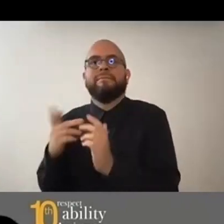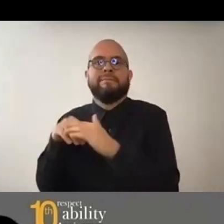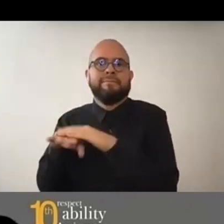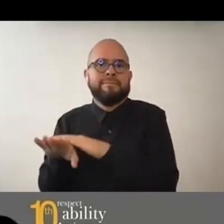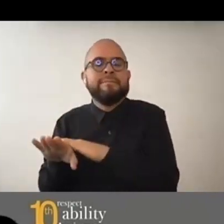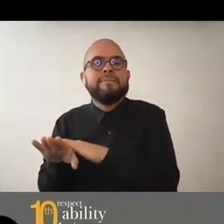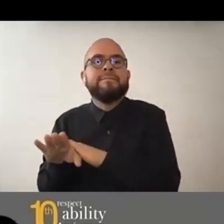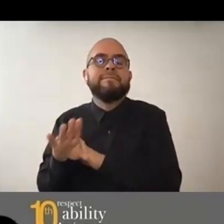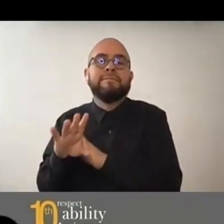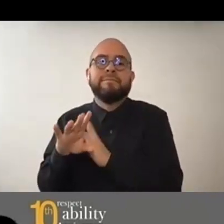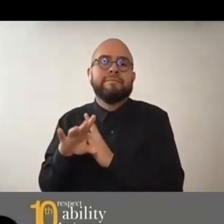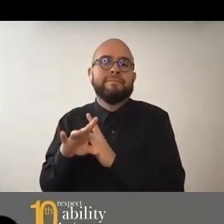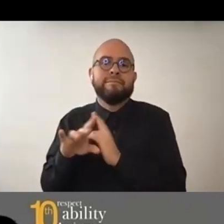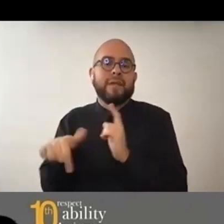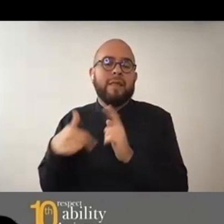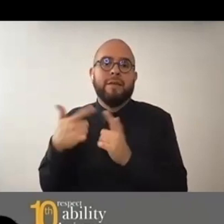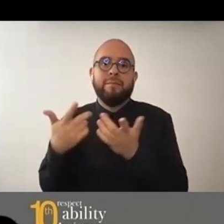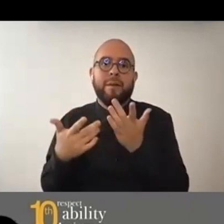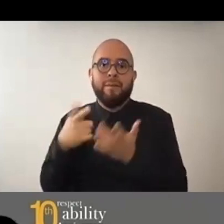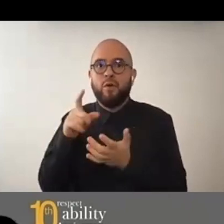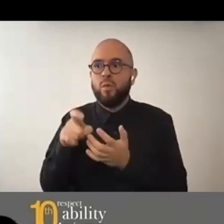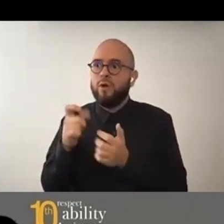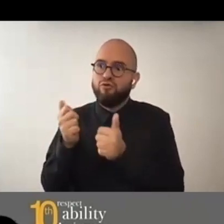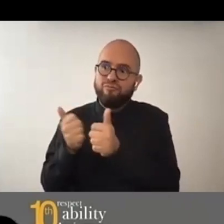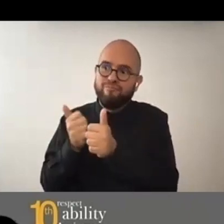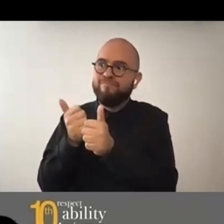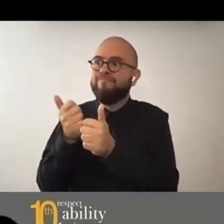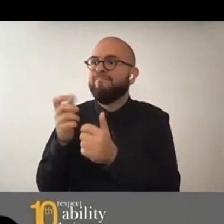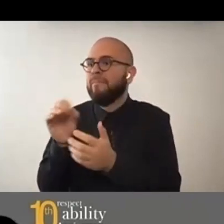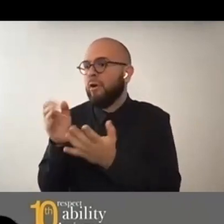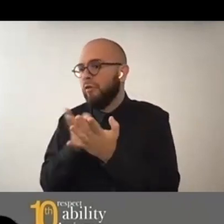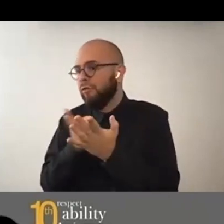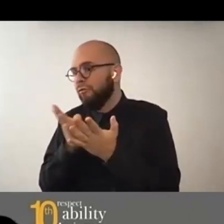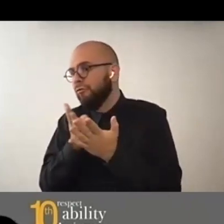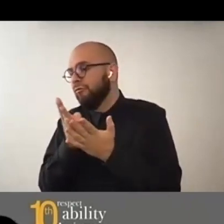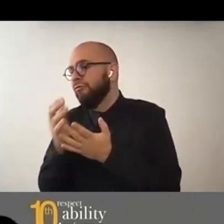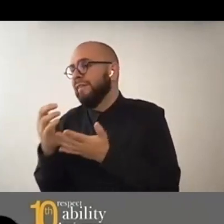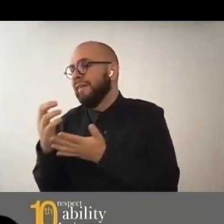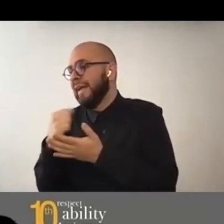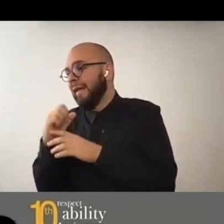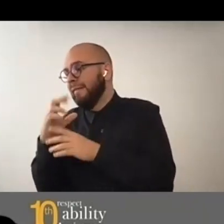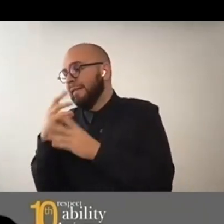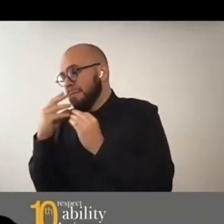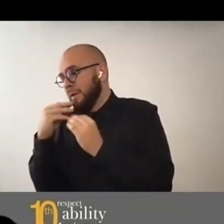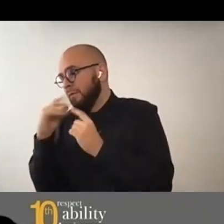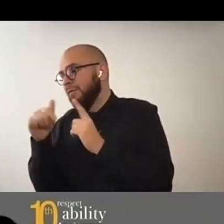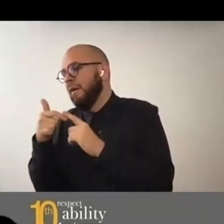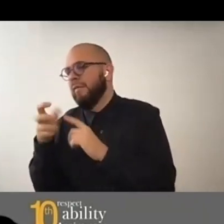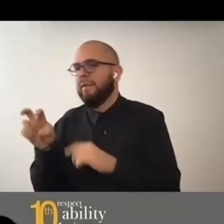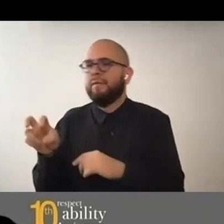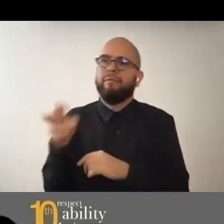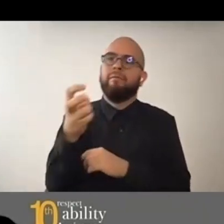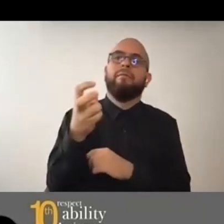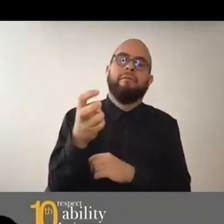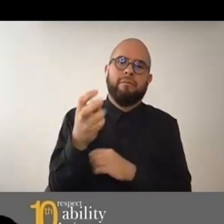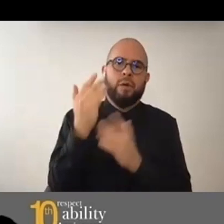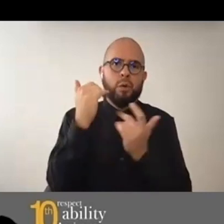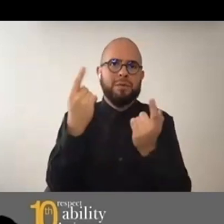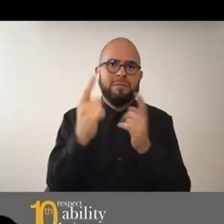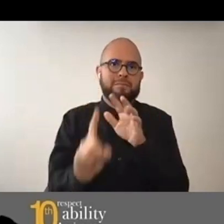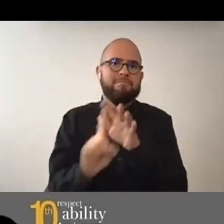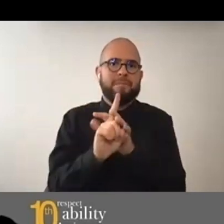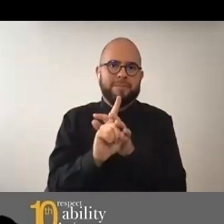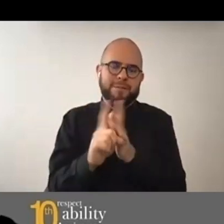that maybe you just had to pursue another route, do the work that you need to do, get the experience, and then hope that something comes along.